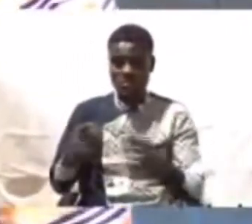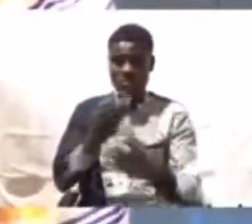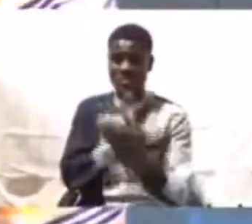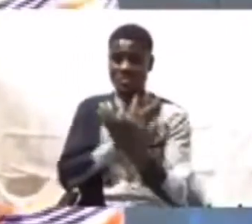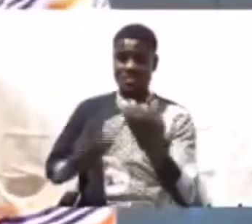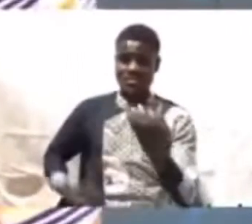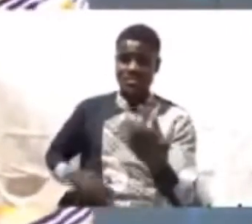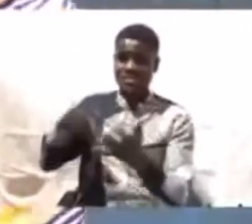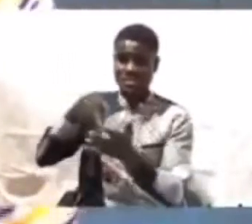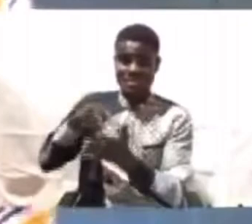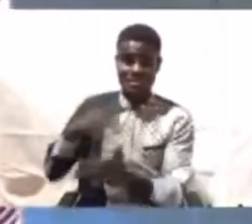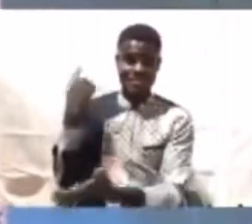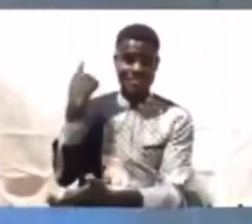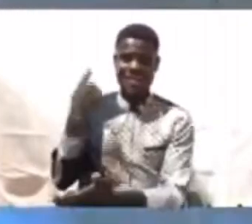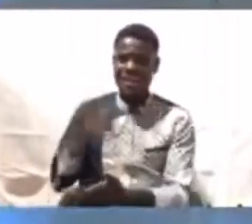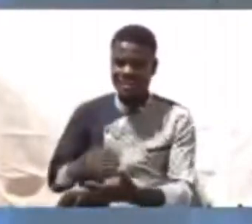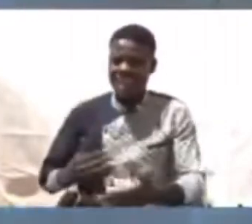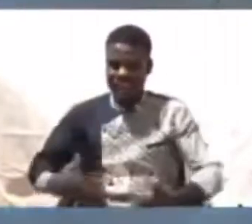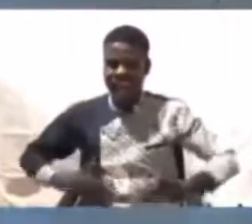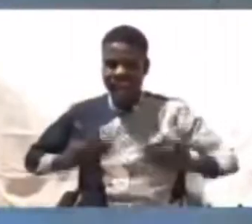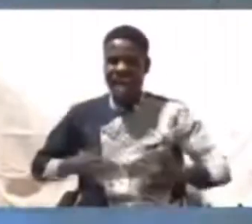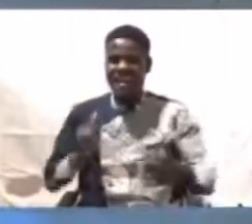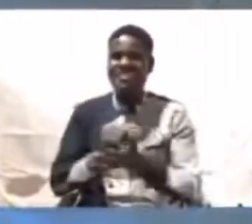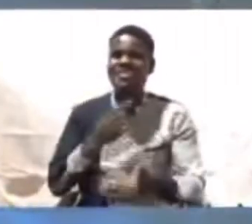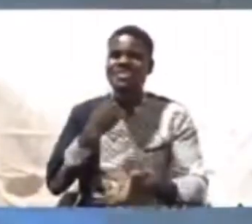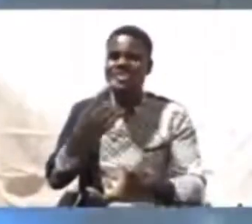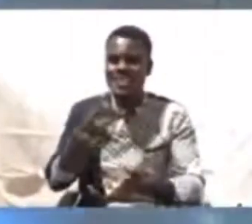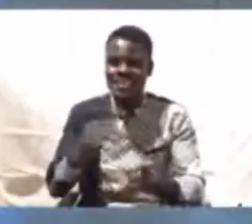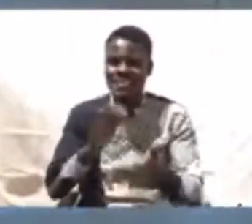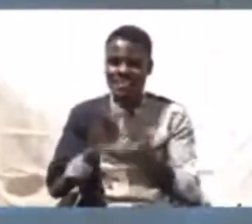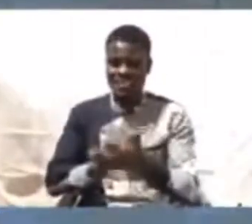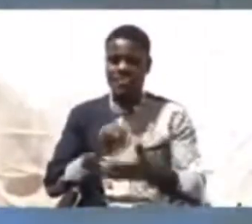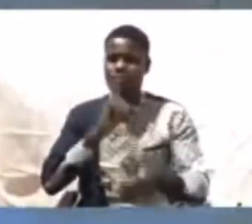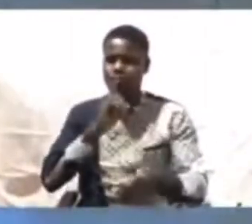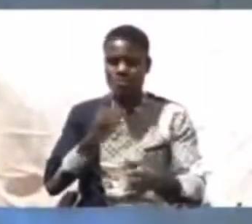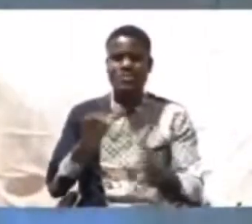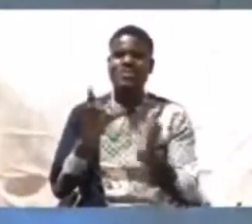Christ is the source of my life. Yes, Christo ewe nkwa